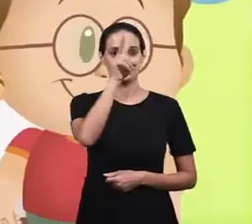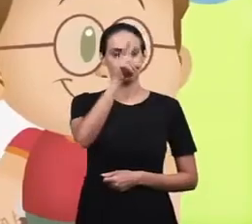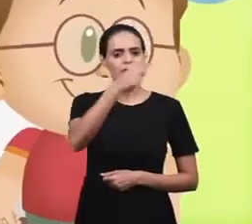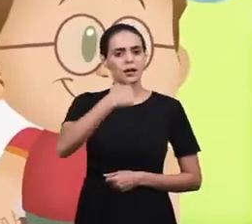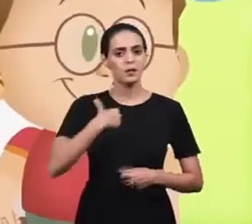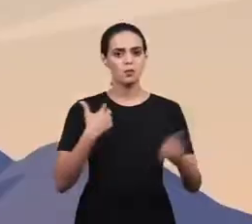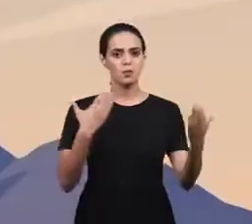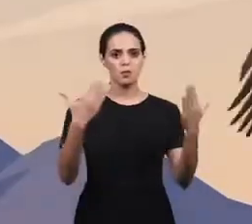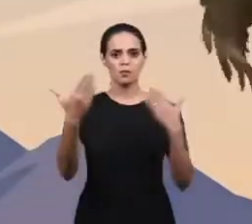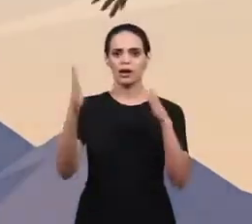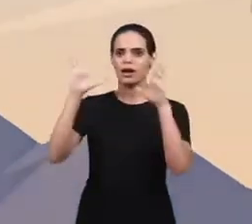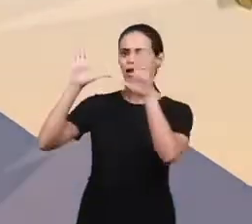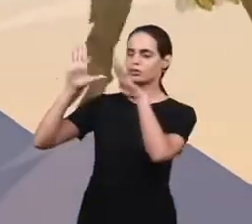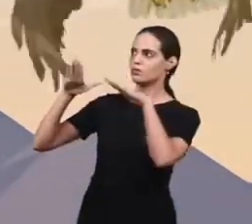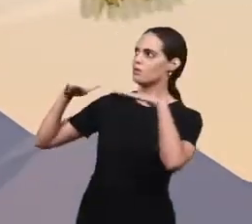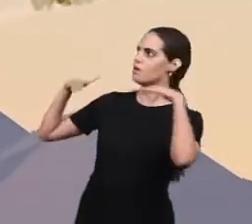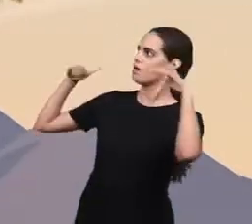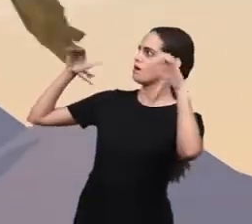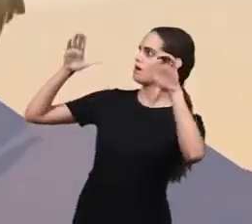I fly like an eagle.